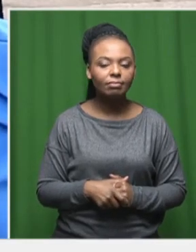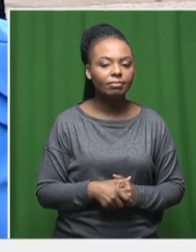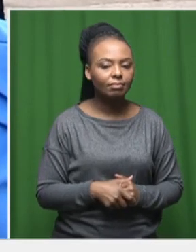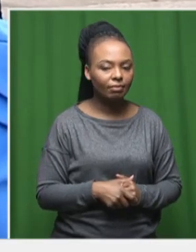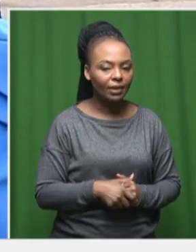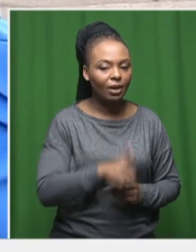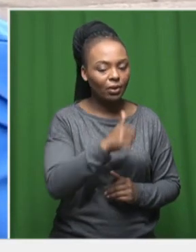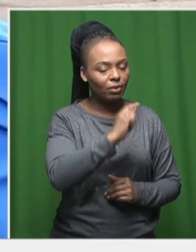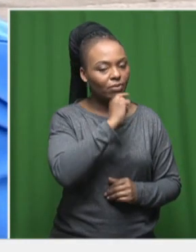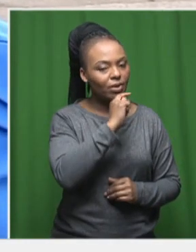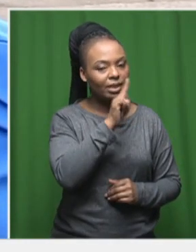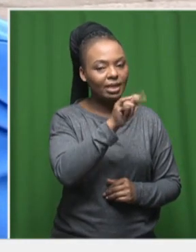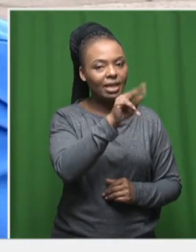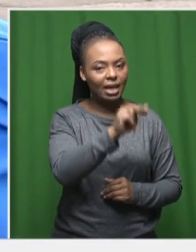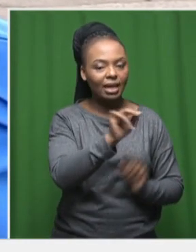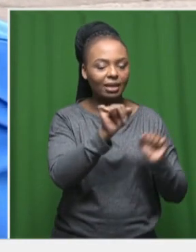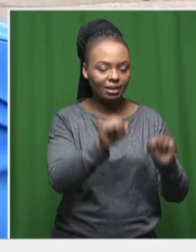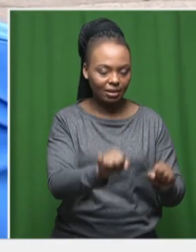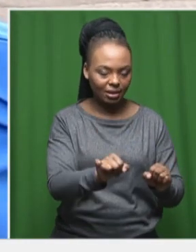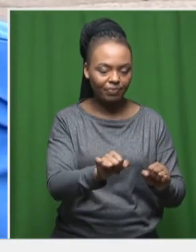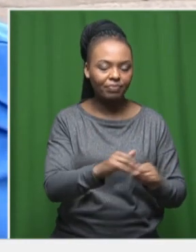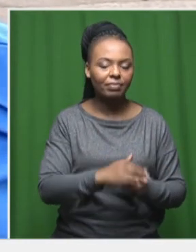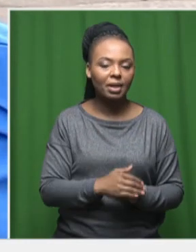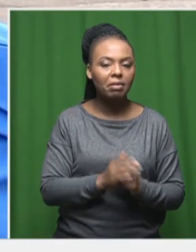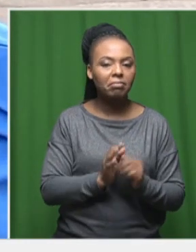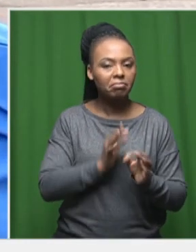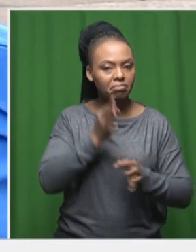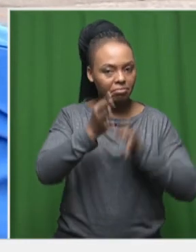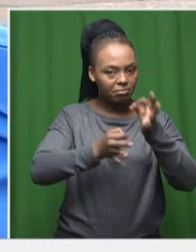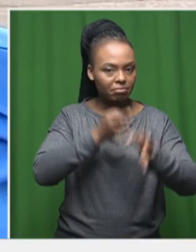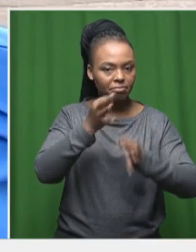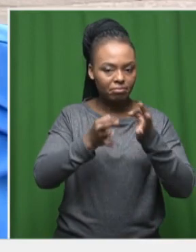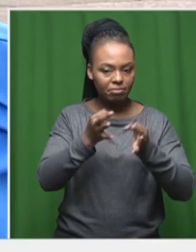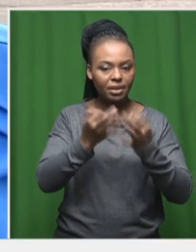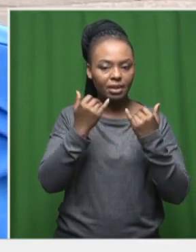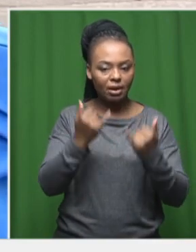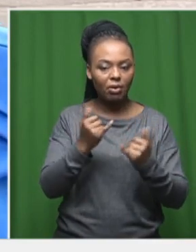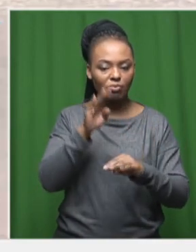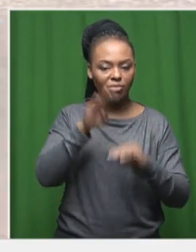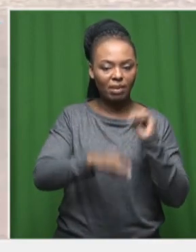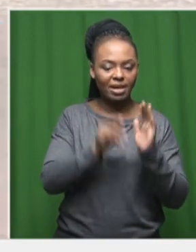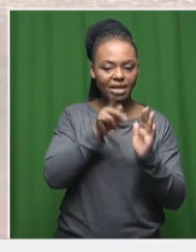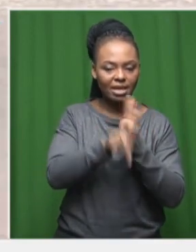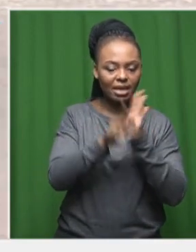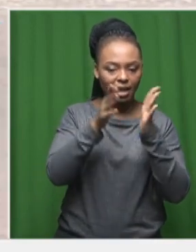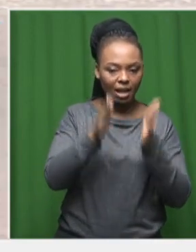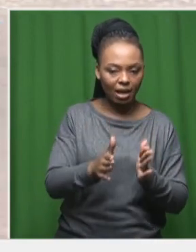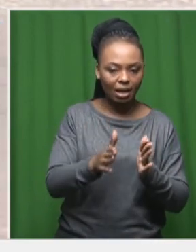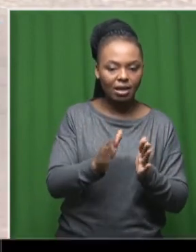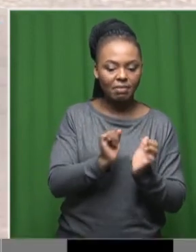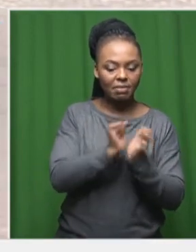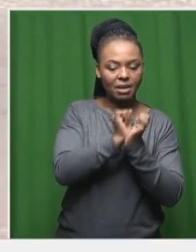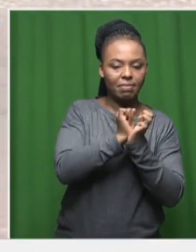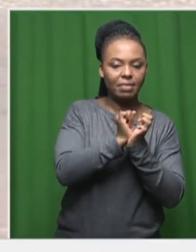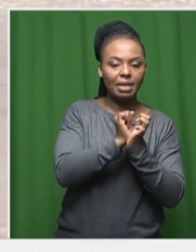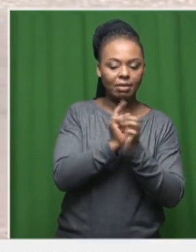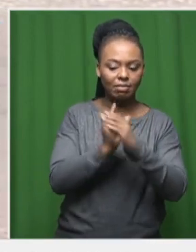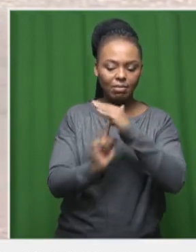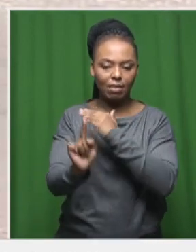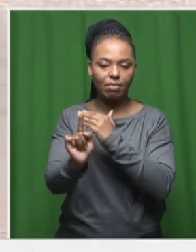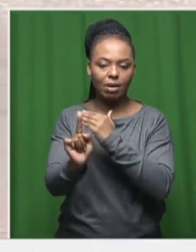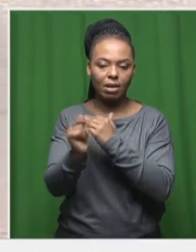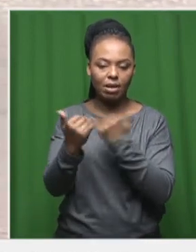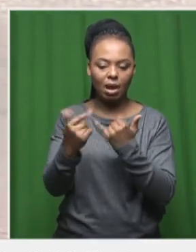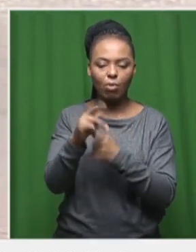Well, a very good morning to Leanne. Indeed, as you correctly point out, convicted killer Donovan Moodley will be appearing before the parole